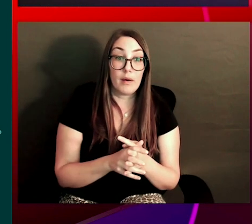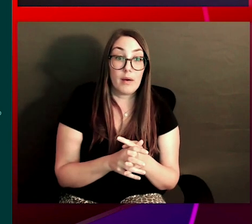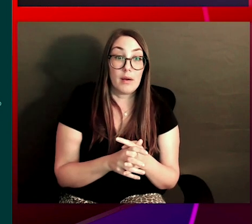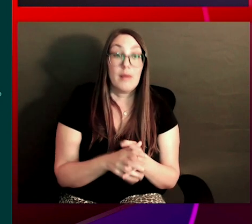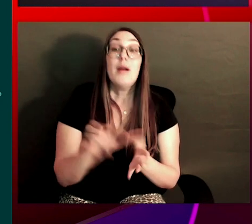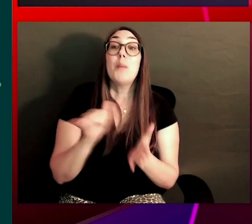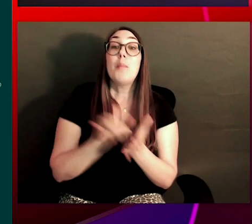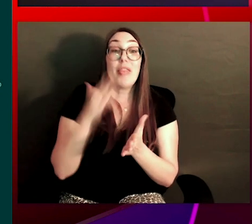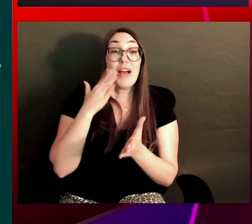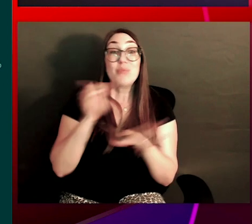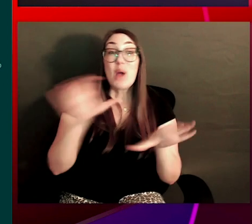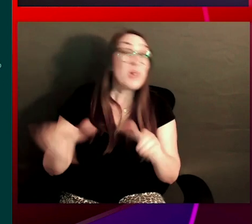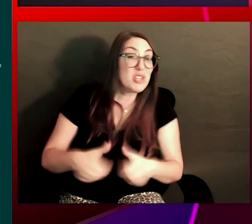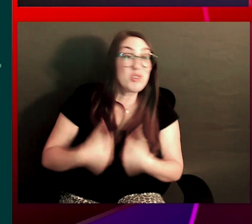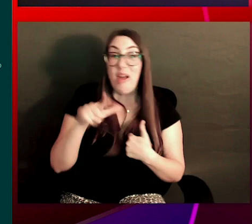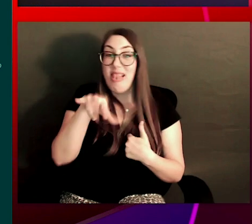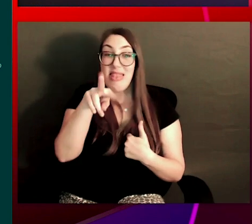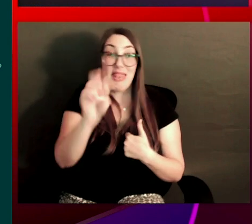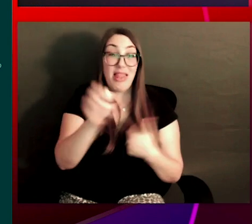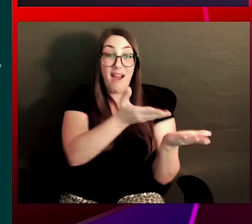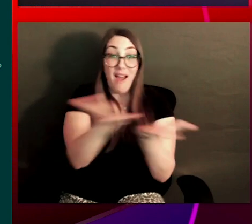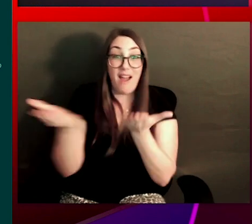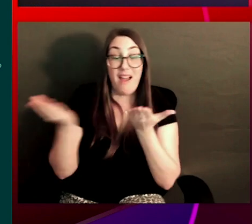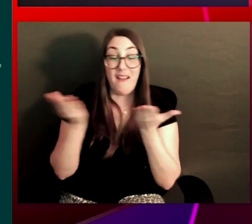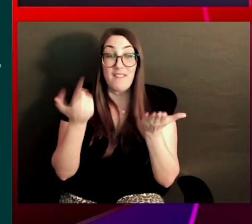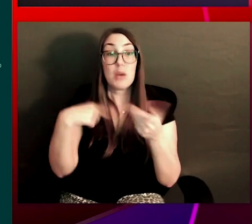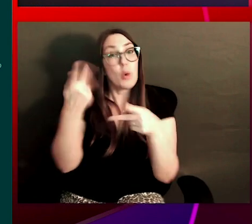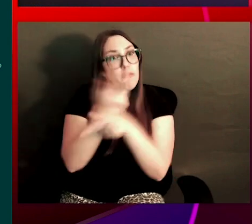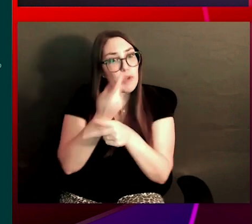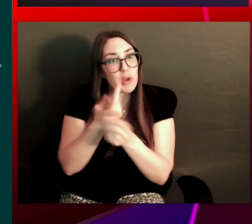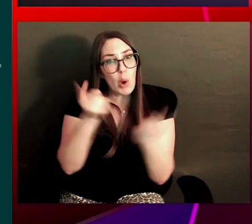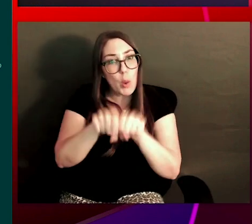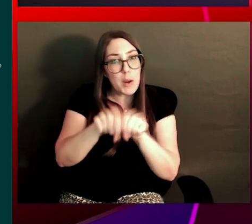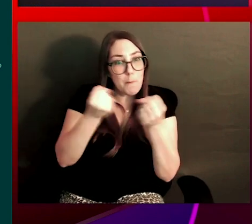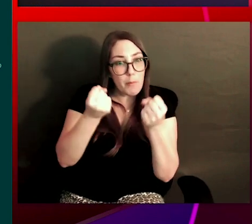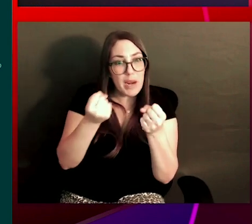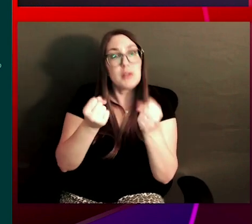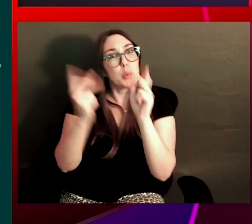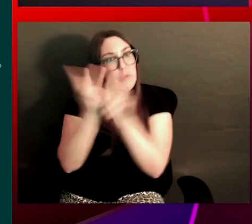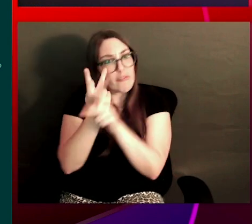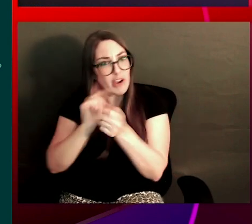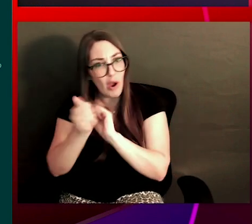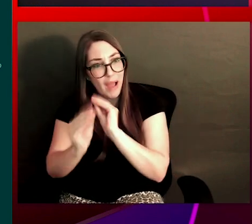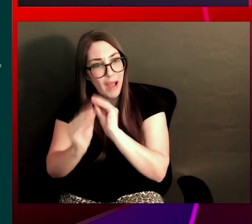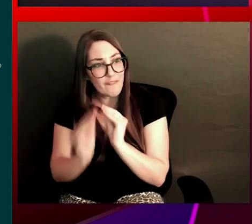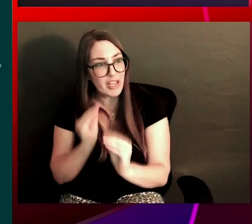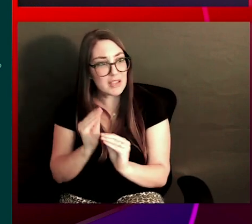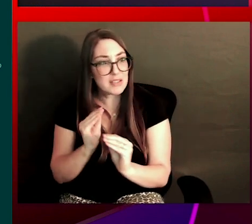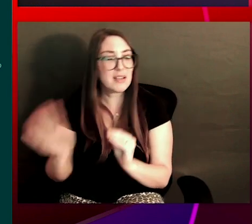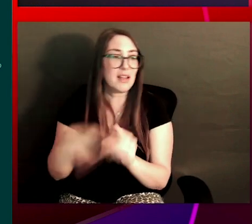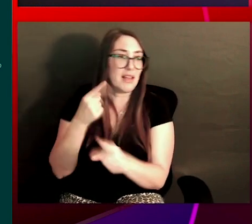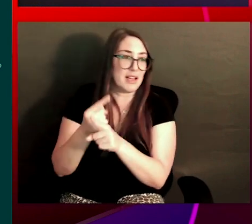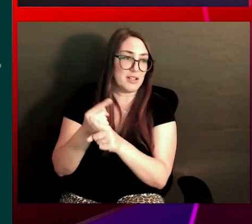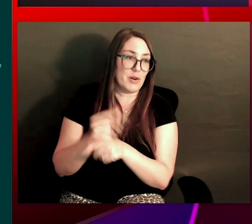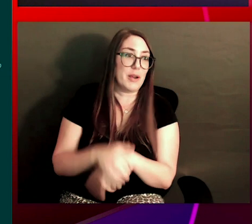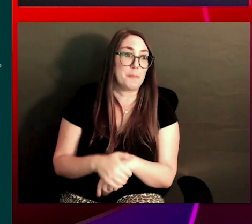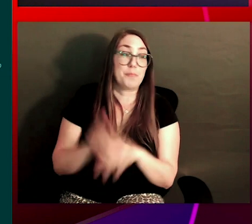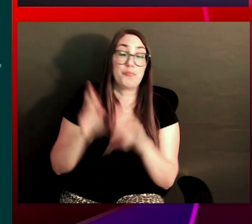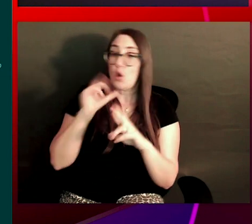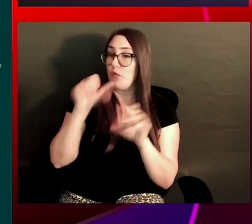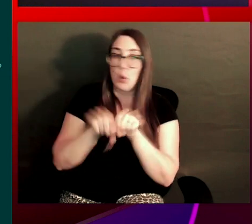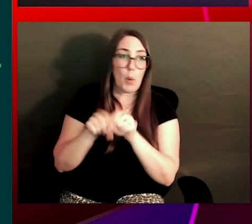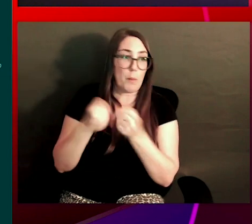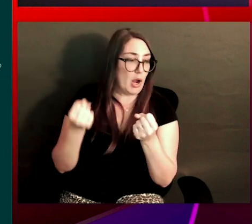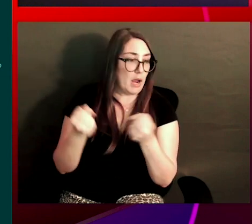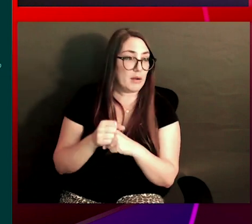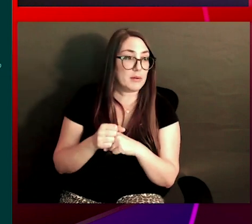live. That's why we do it live, okay? So we can see you figure out when it breaks, how to fix it. This is right. Hopefully it won't break. That's true. And as this is building